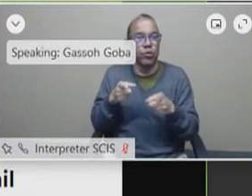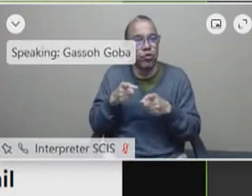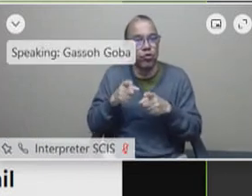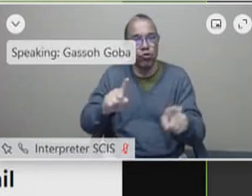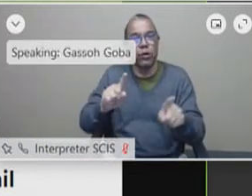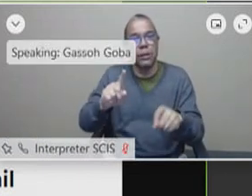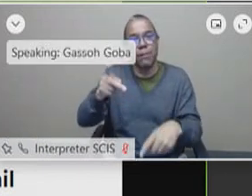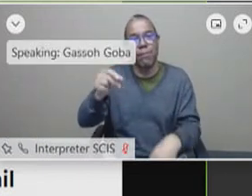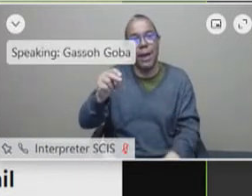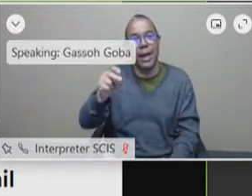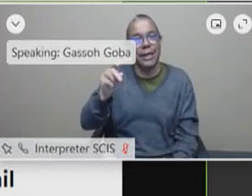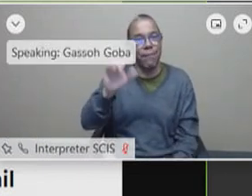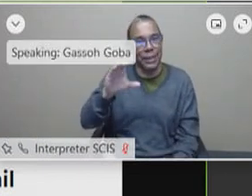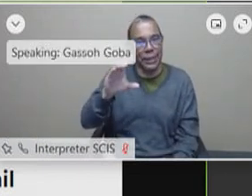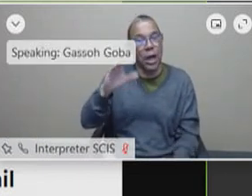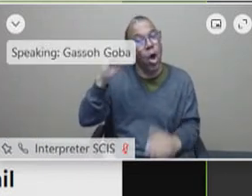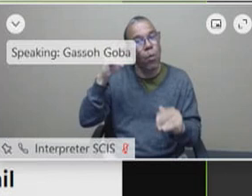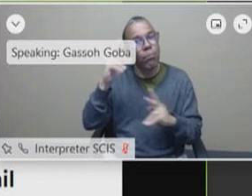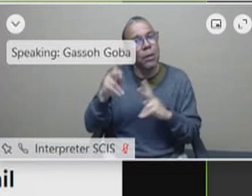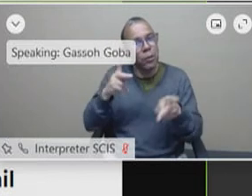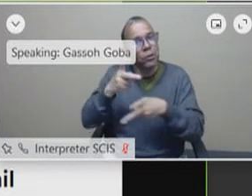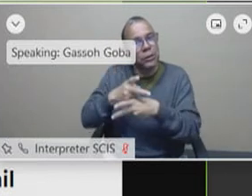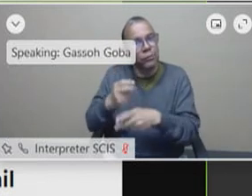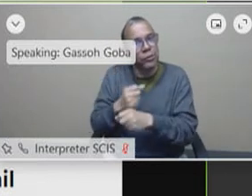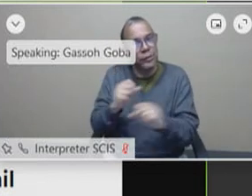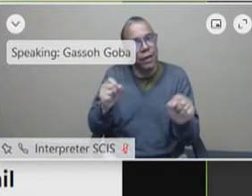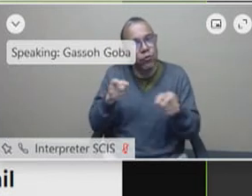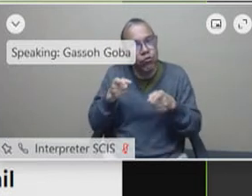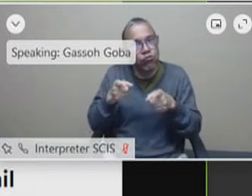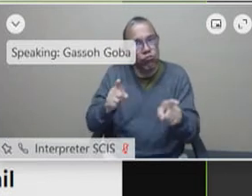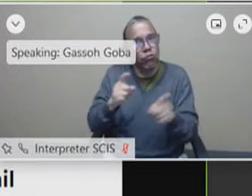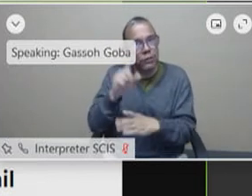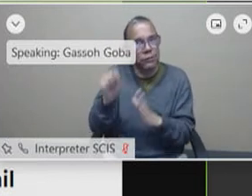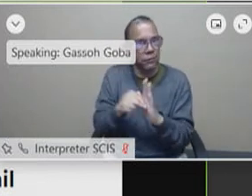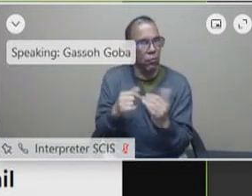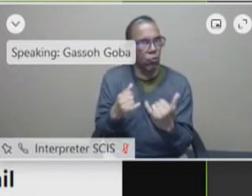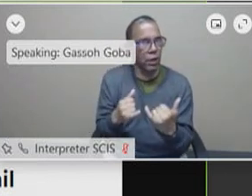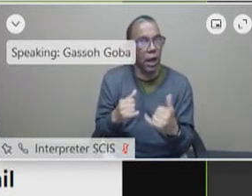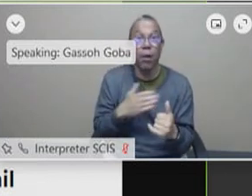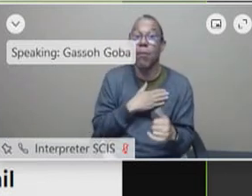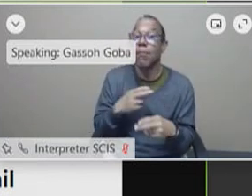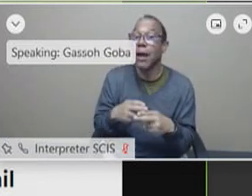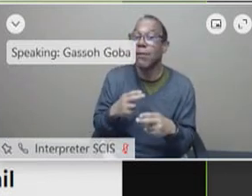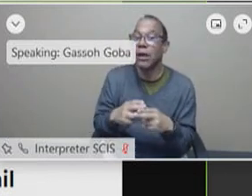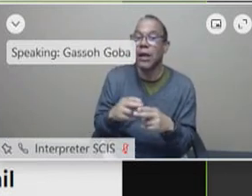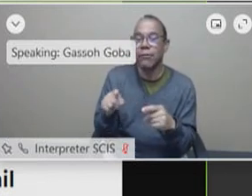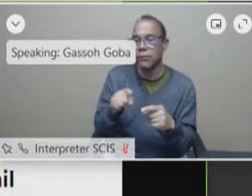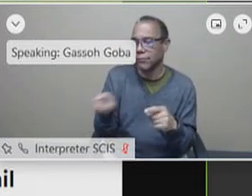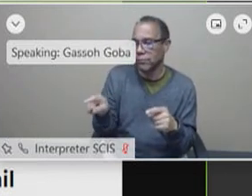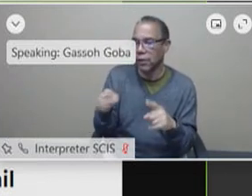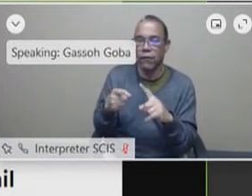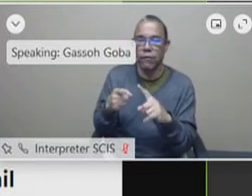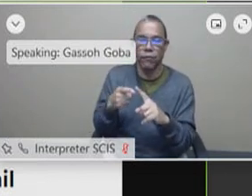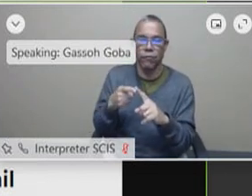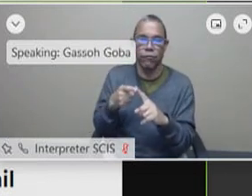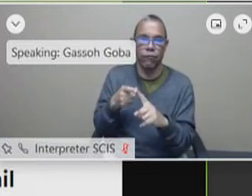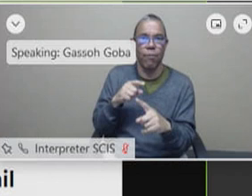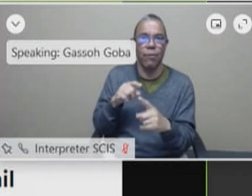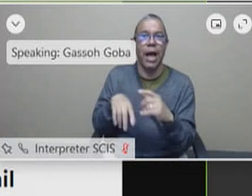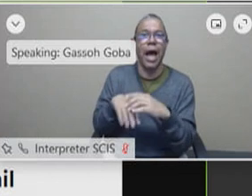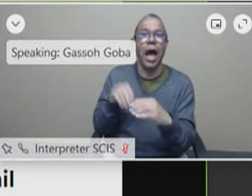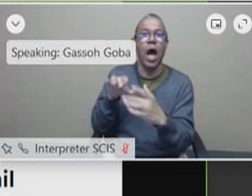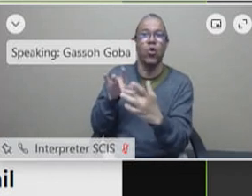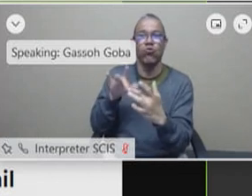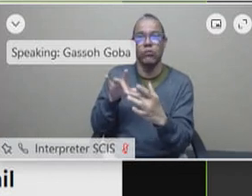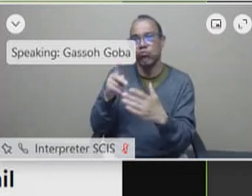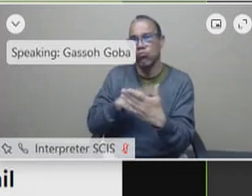are keeping safe during this time. So my name is Gasol Goba from Sex Workers Outreach Project here in Baltimore City, and